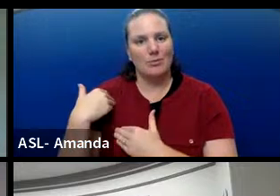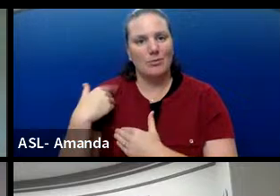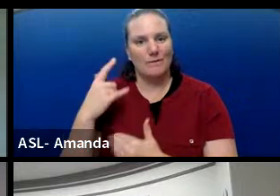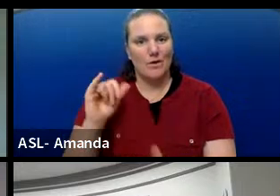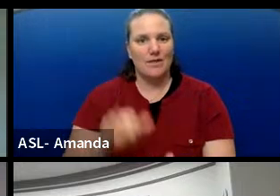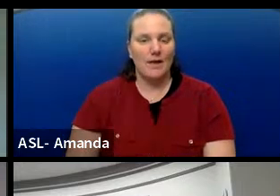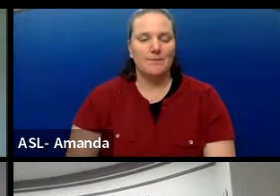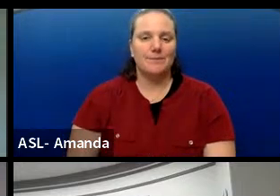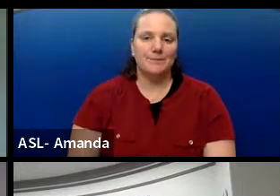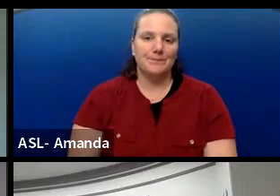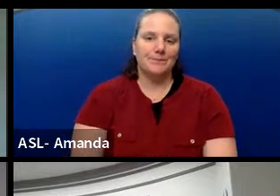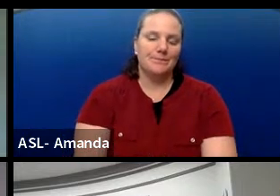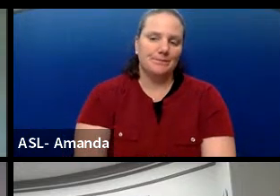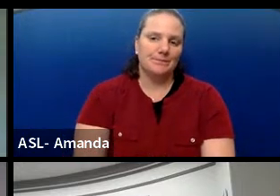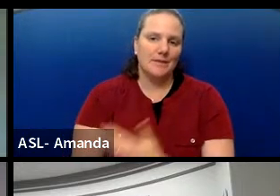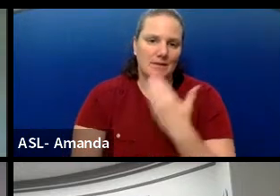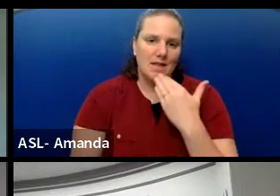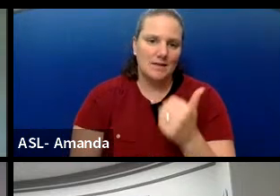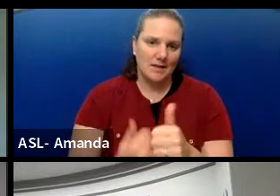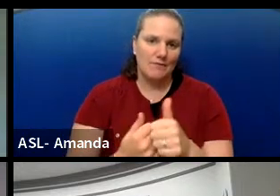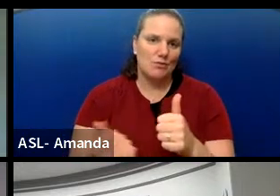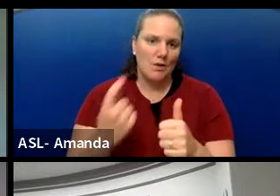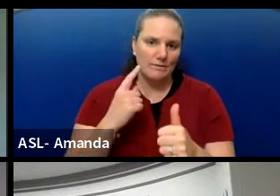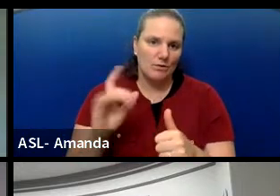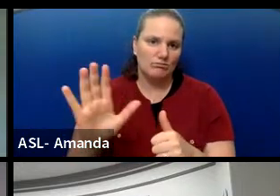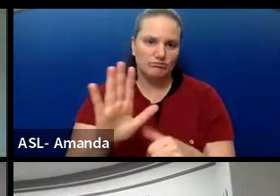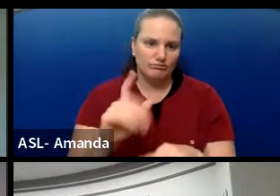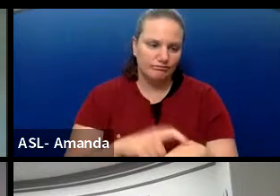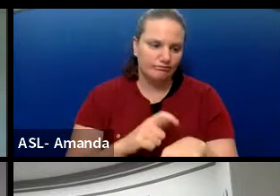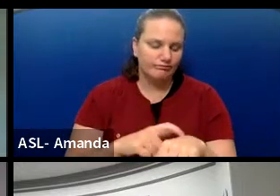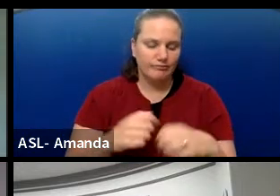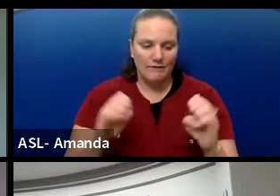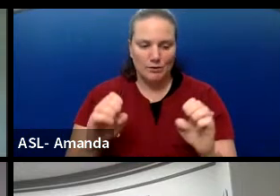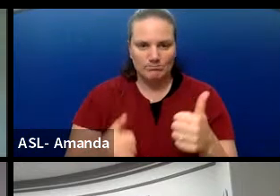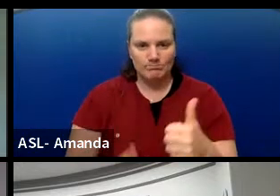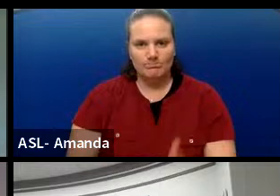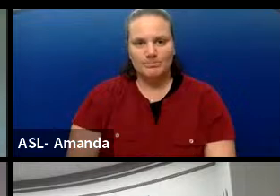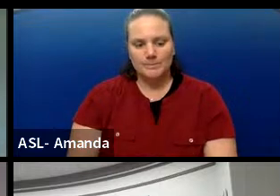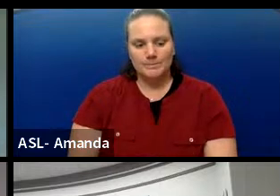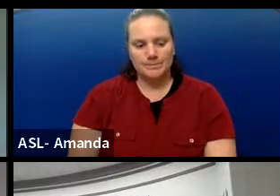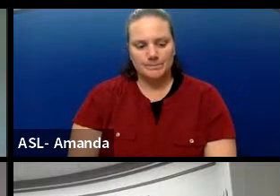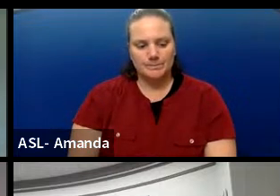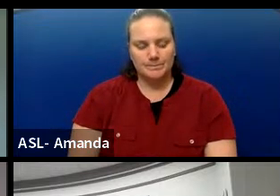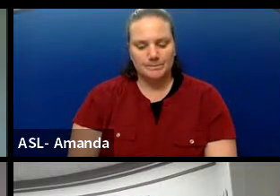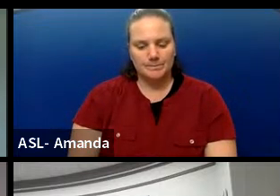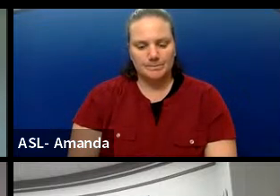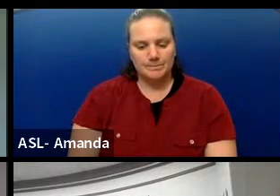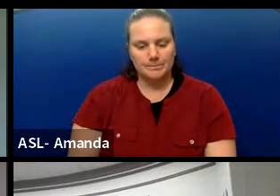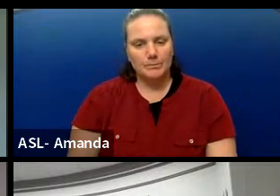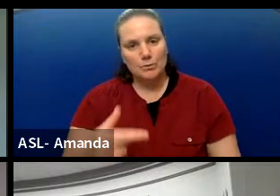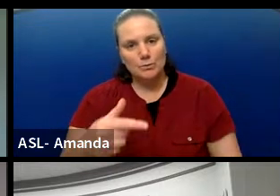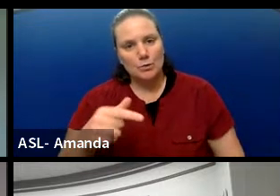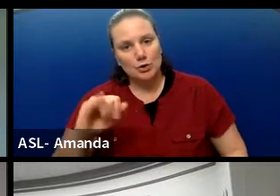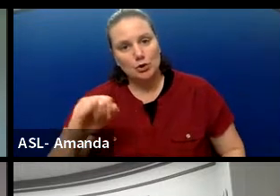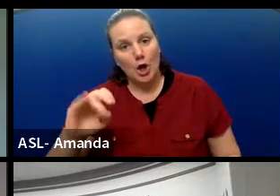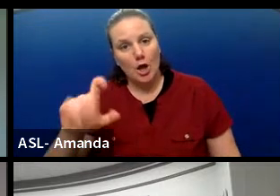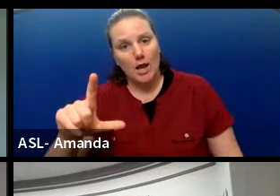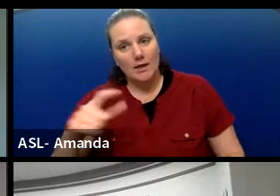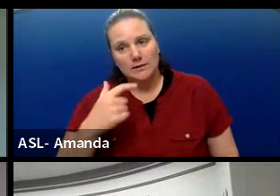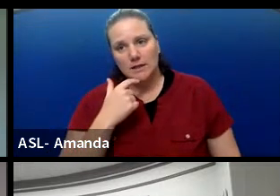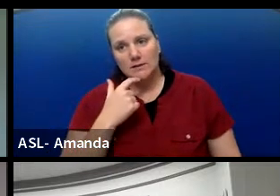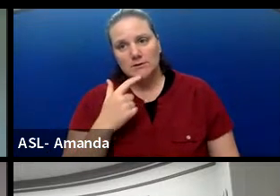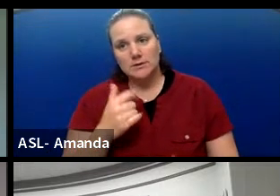So thanks everyone for their time and efforts. And real quickly, as